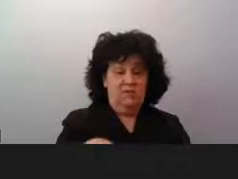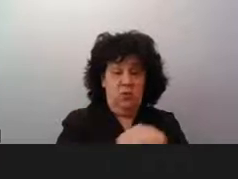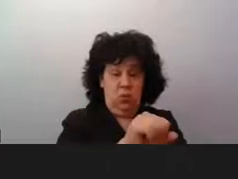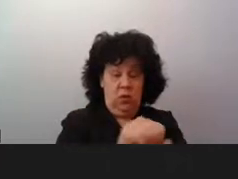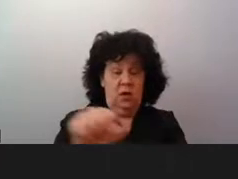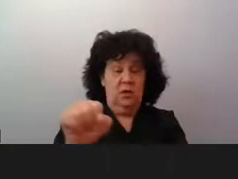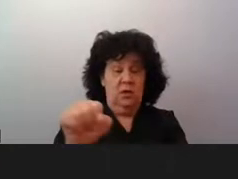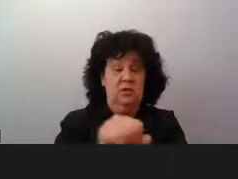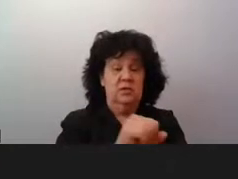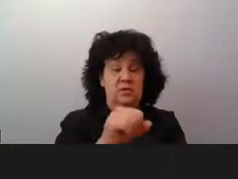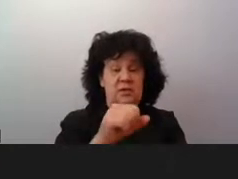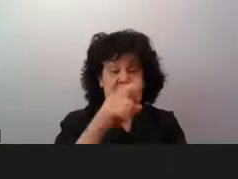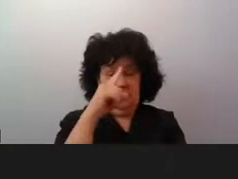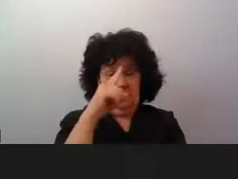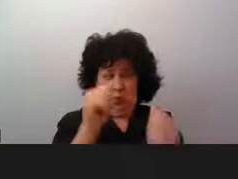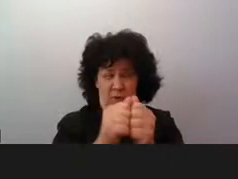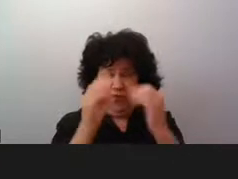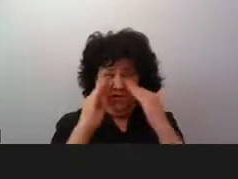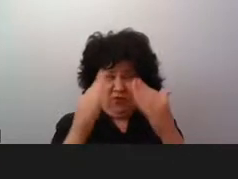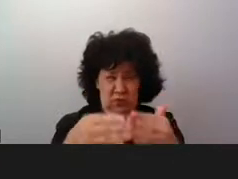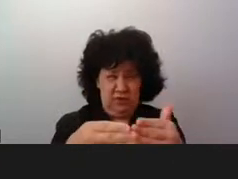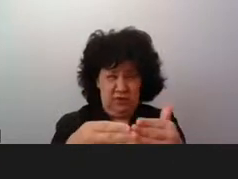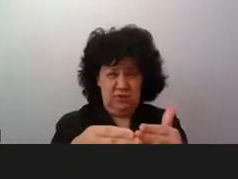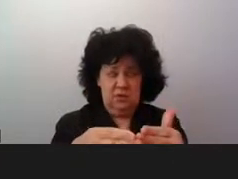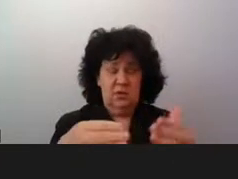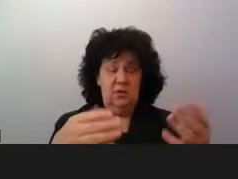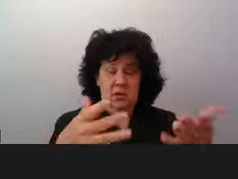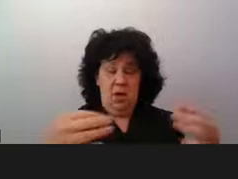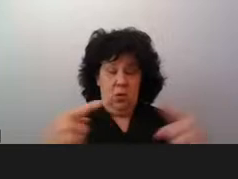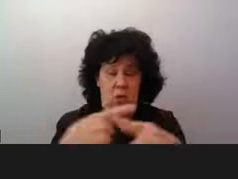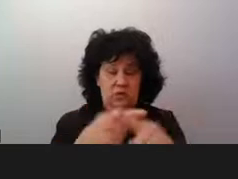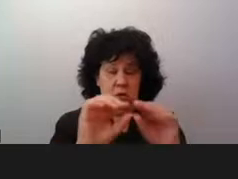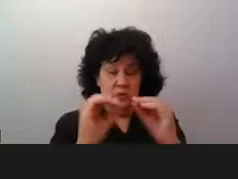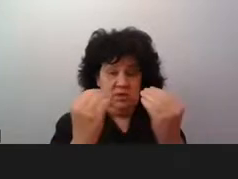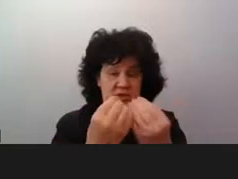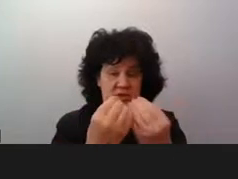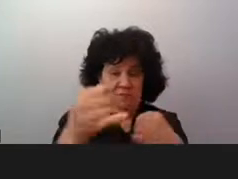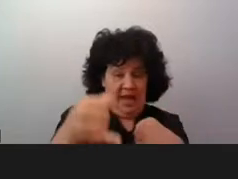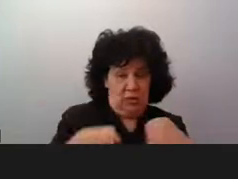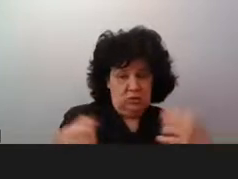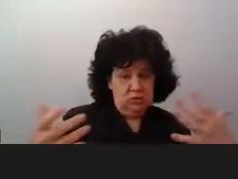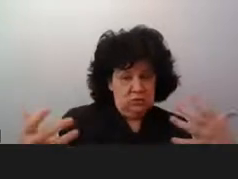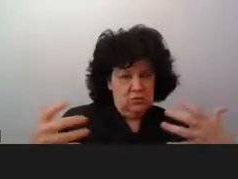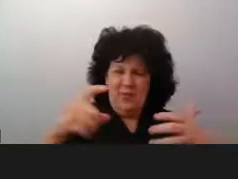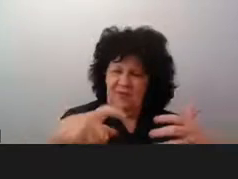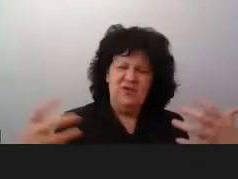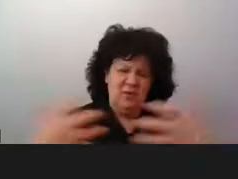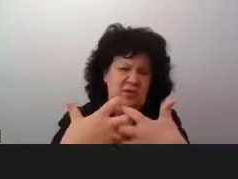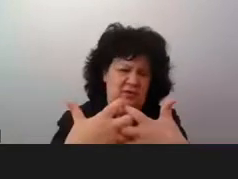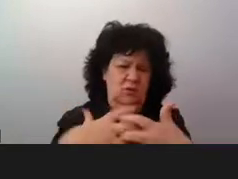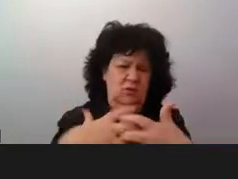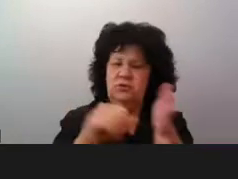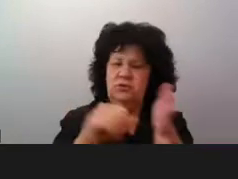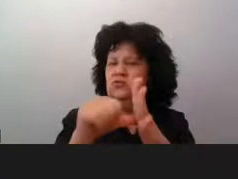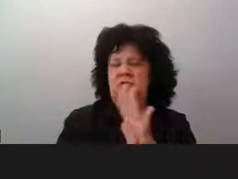boundaries, organization boundaries, whatever you want to call it, and come together. And we have really stressed that across the